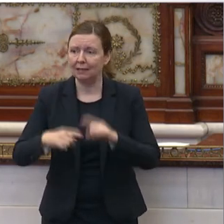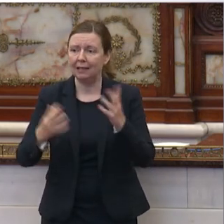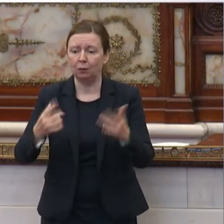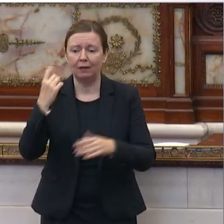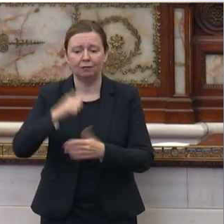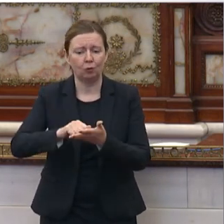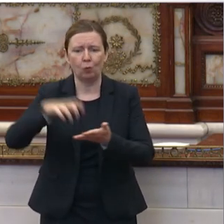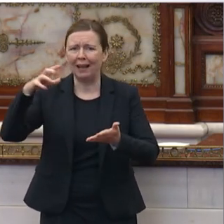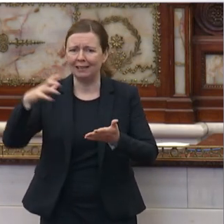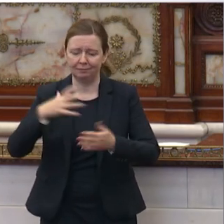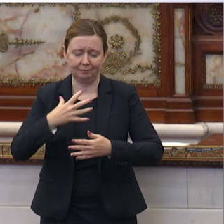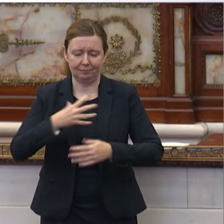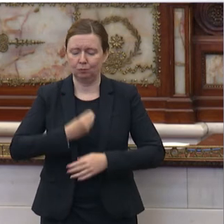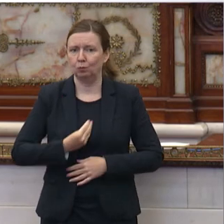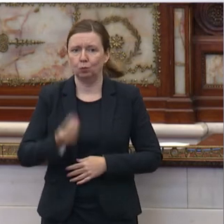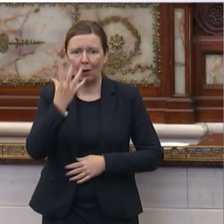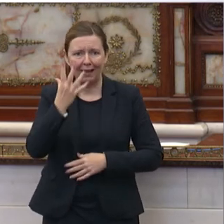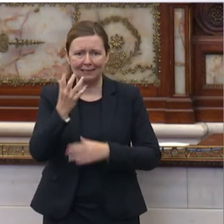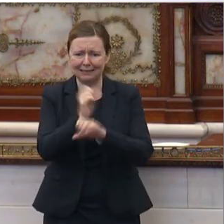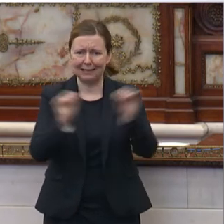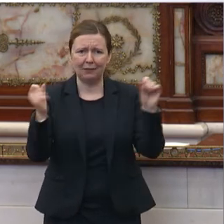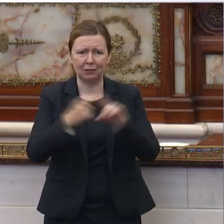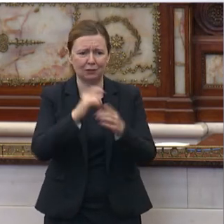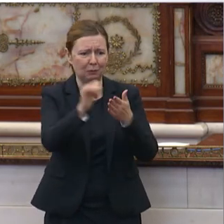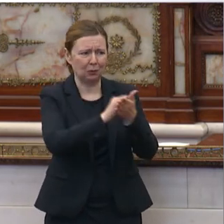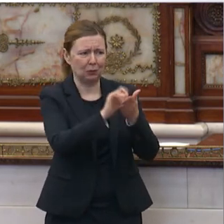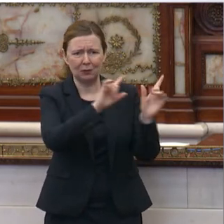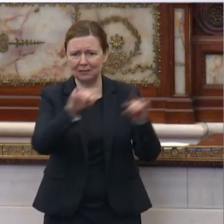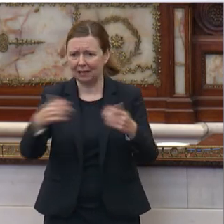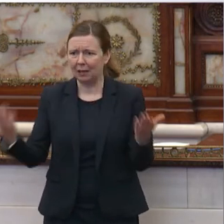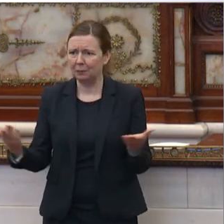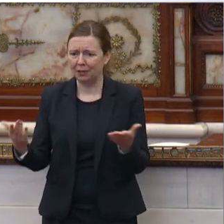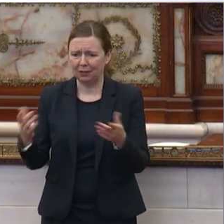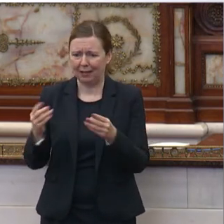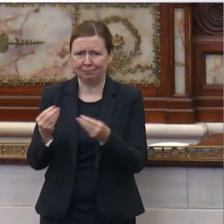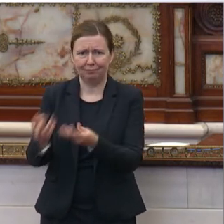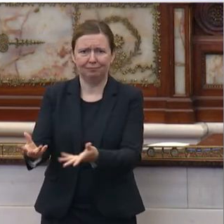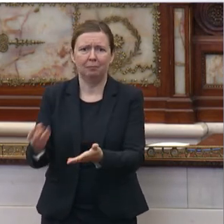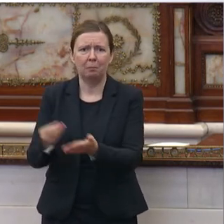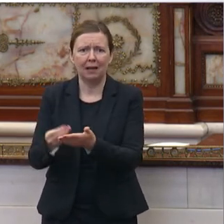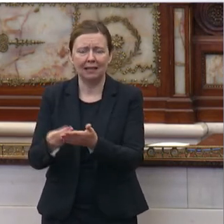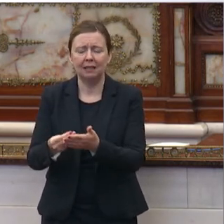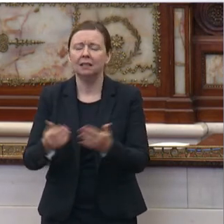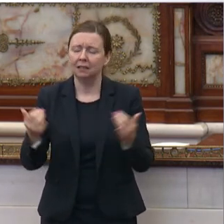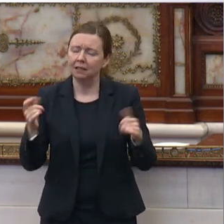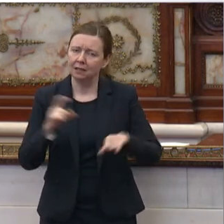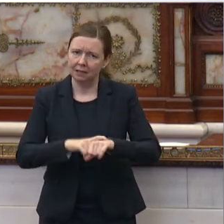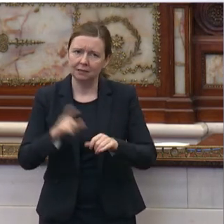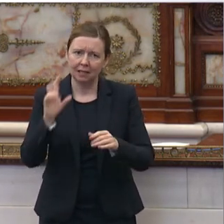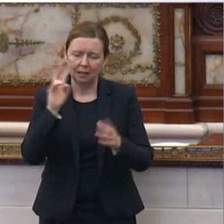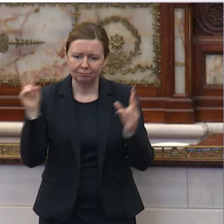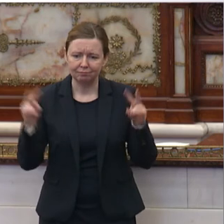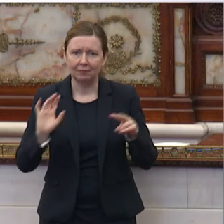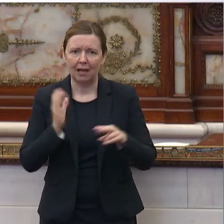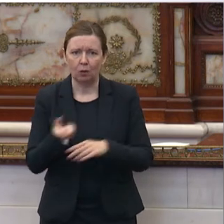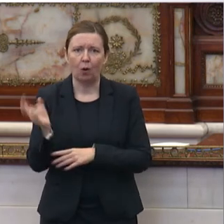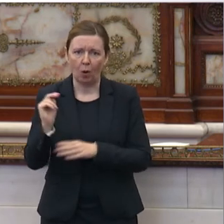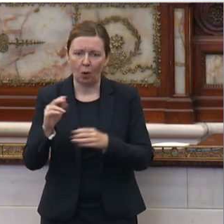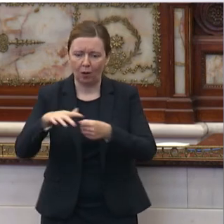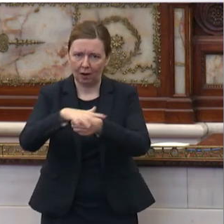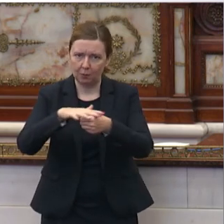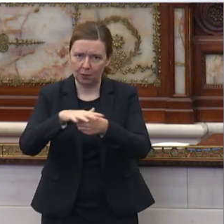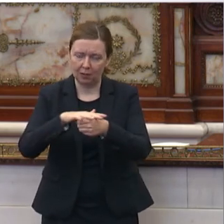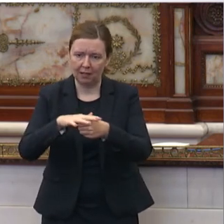white saviors from New York City to come in and flood us with money. It's time to look to our own house, treasure